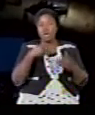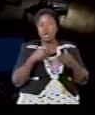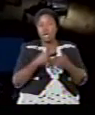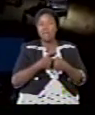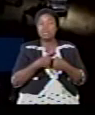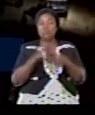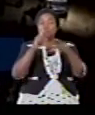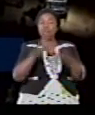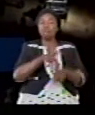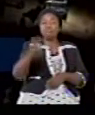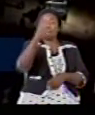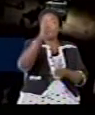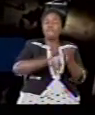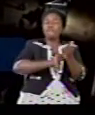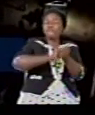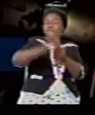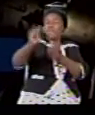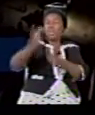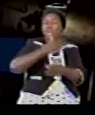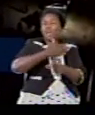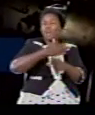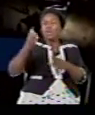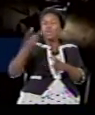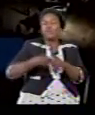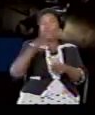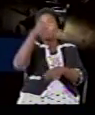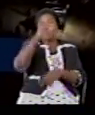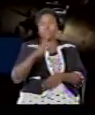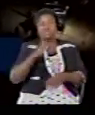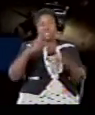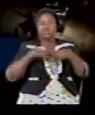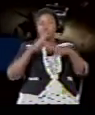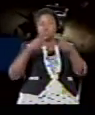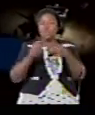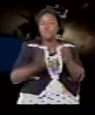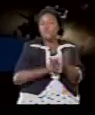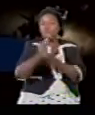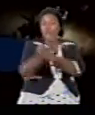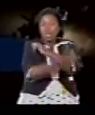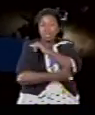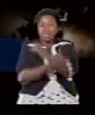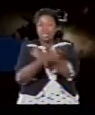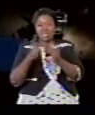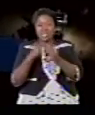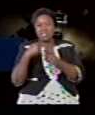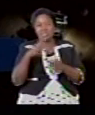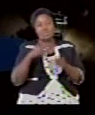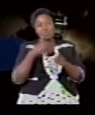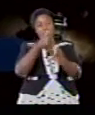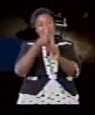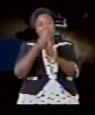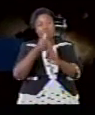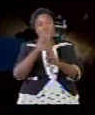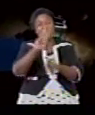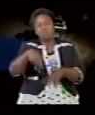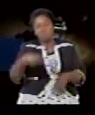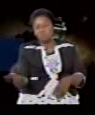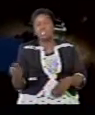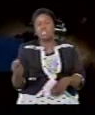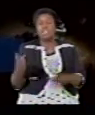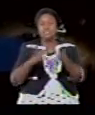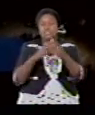far away from God. He's gone into the far country and he's made himself useless. He